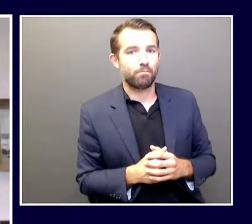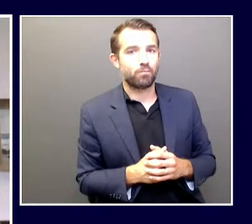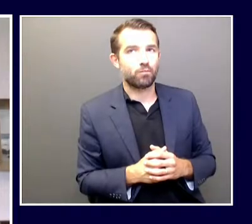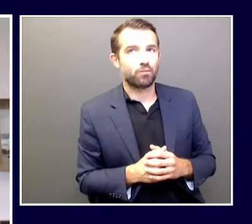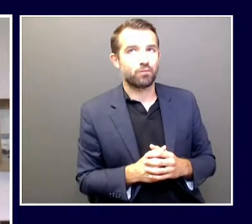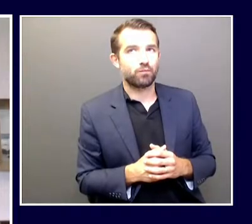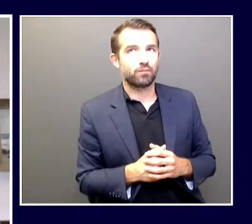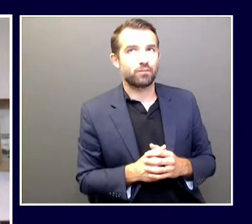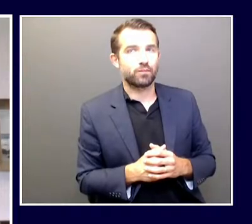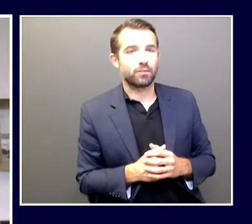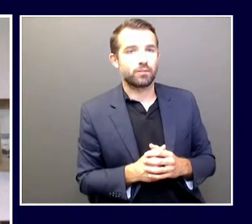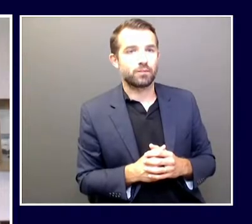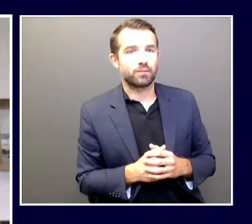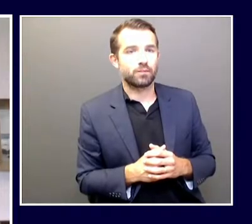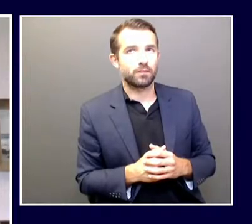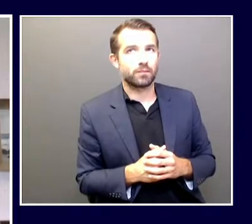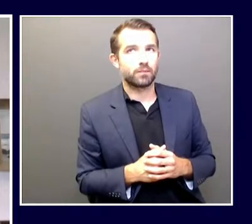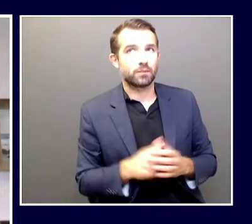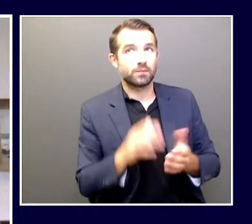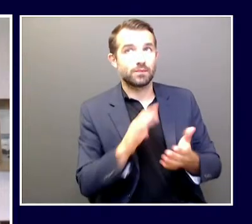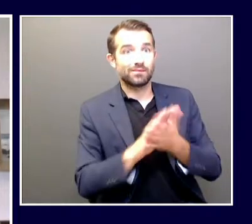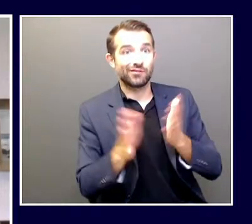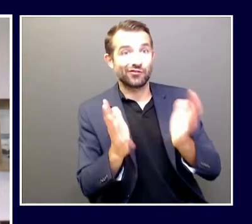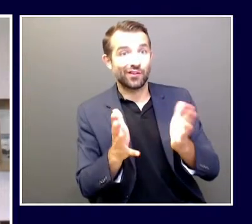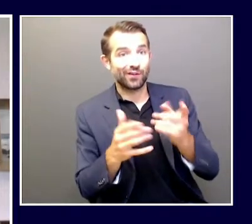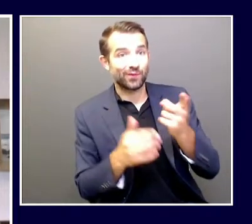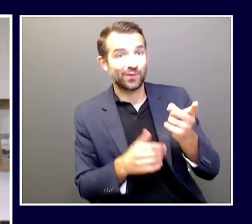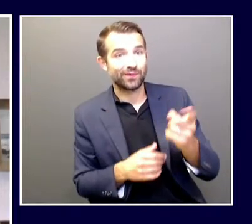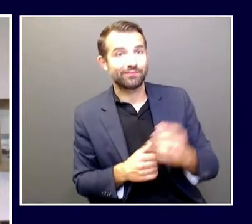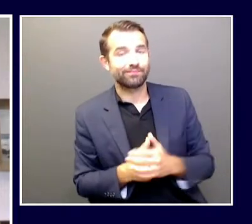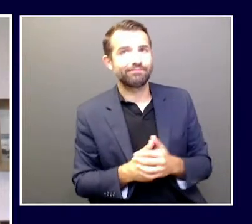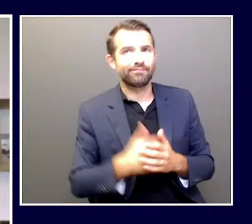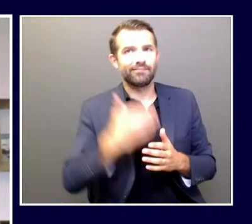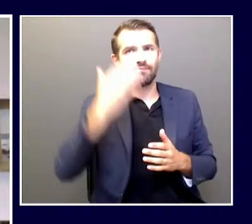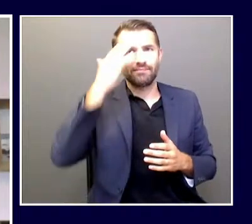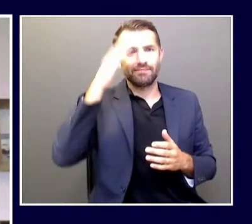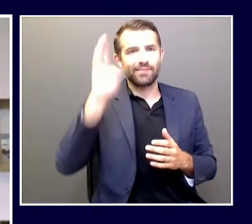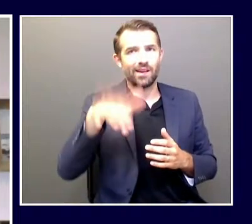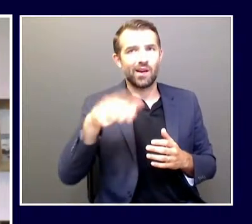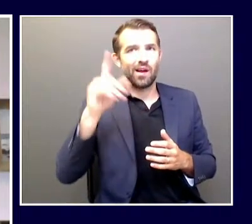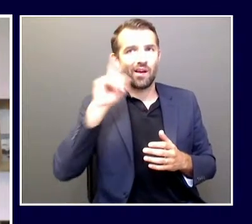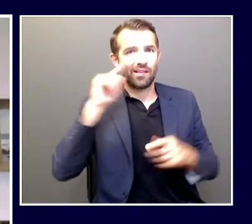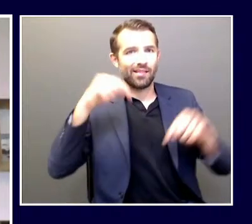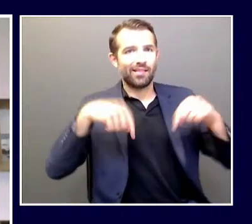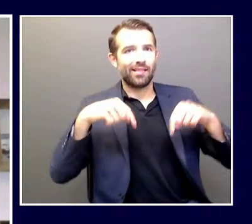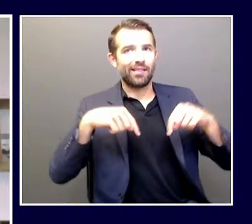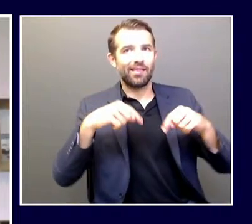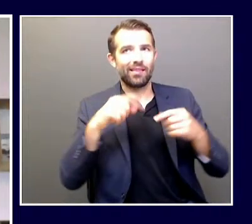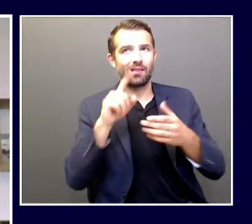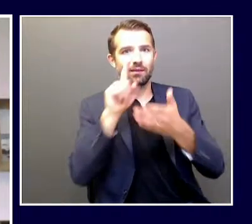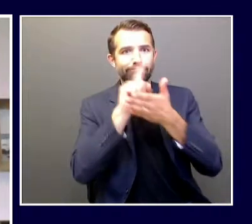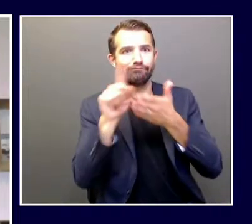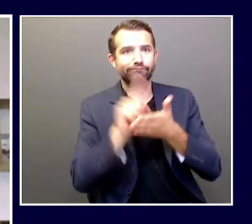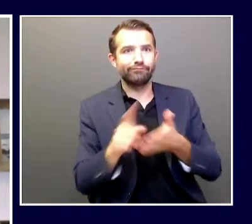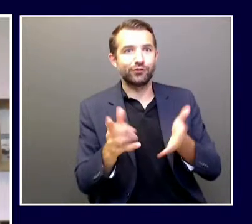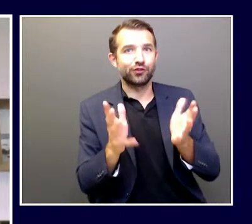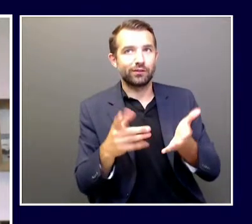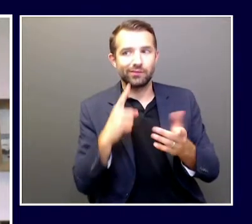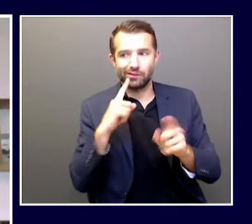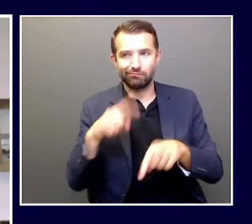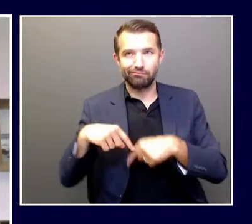I know. It seemed like we wouldn't be speaking for a while, and now I sense that perhaps our weekly chats may be coming back. They might